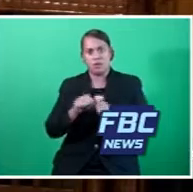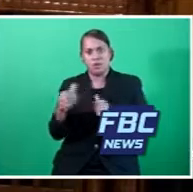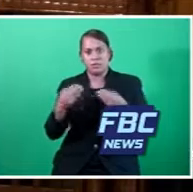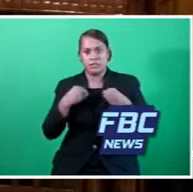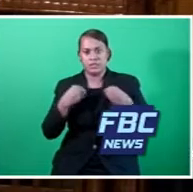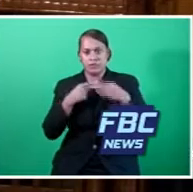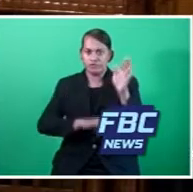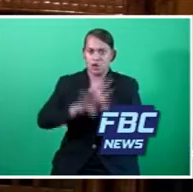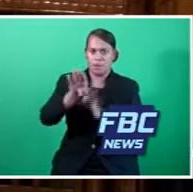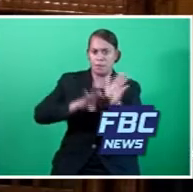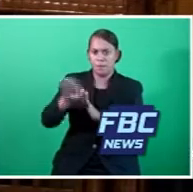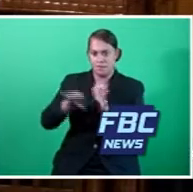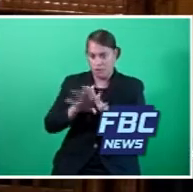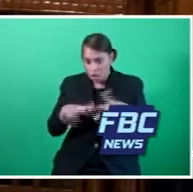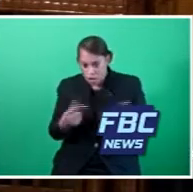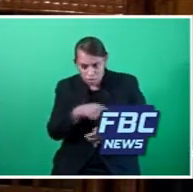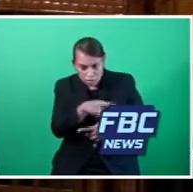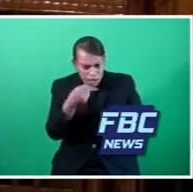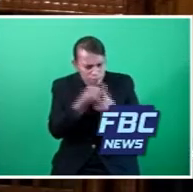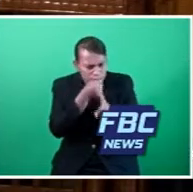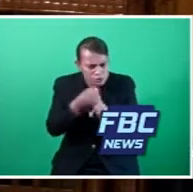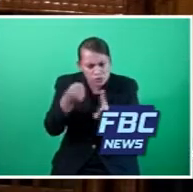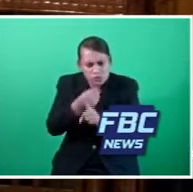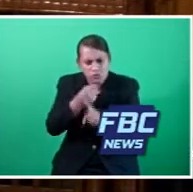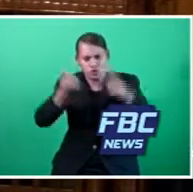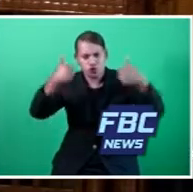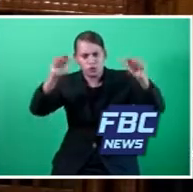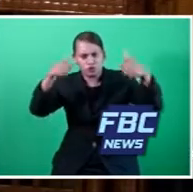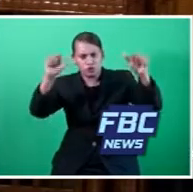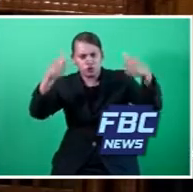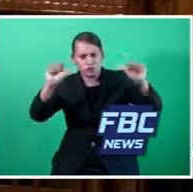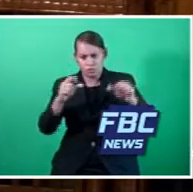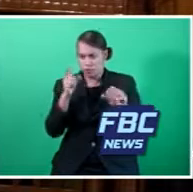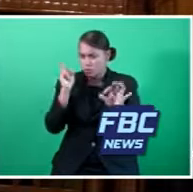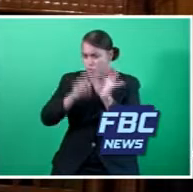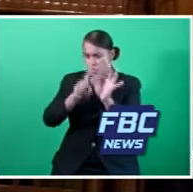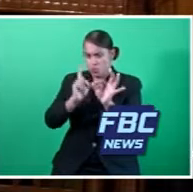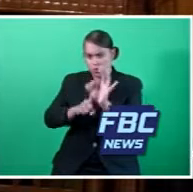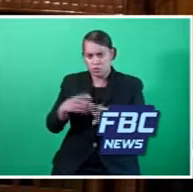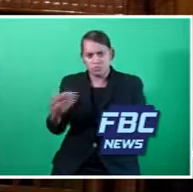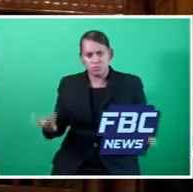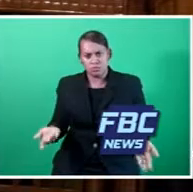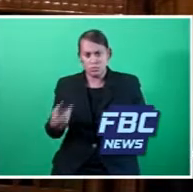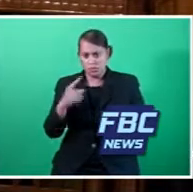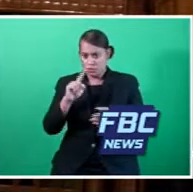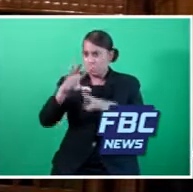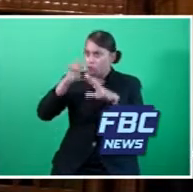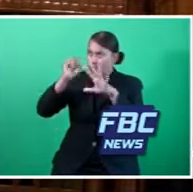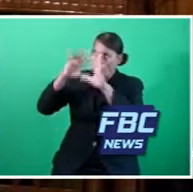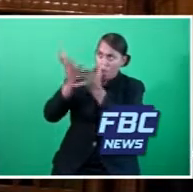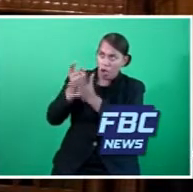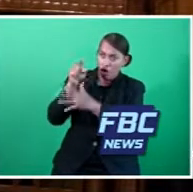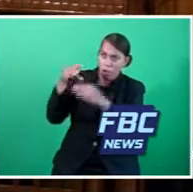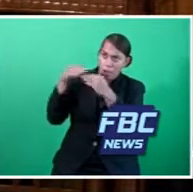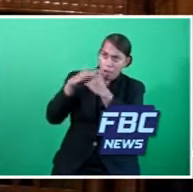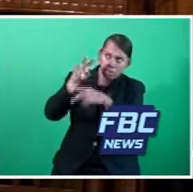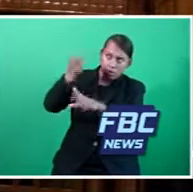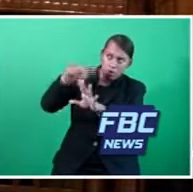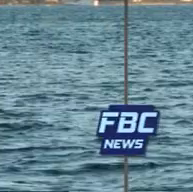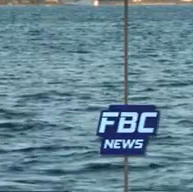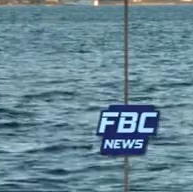are met. The task force will also articulate progress to World Bank Group through appropriate reporting